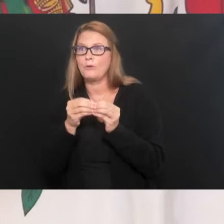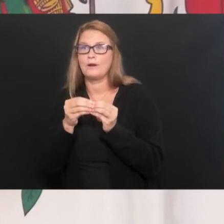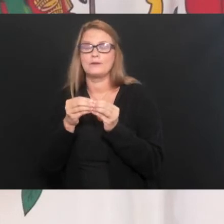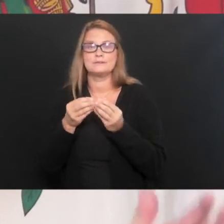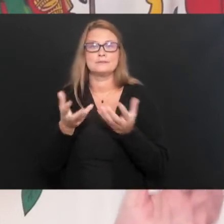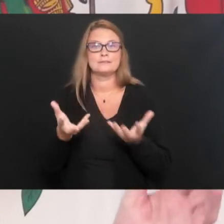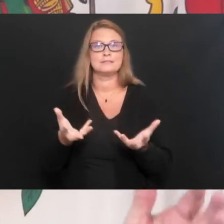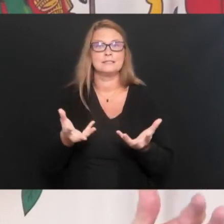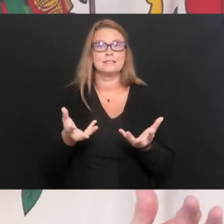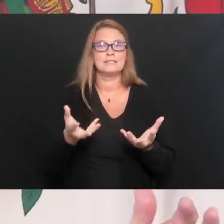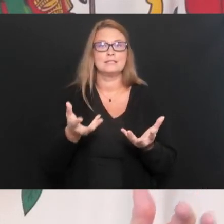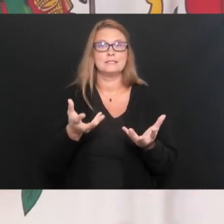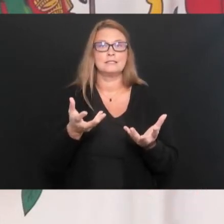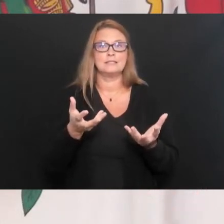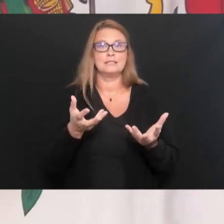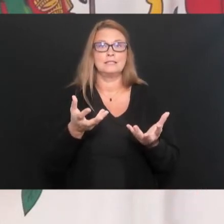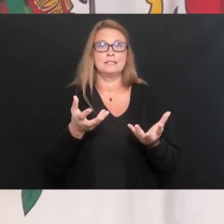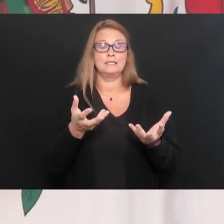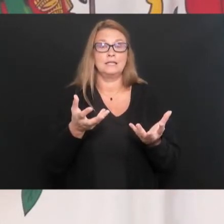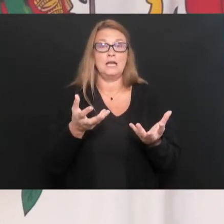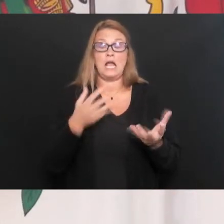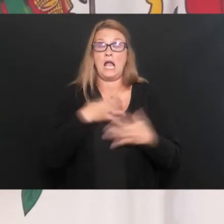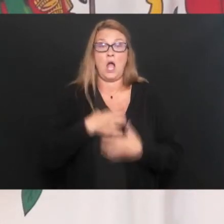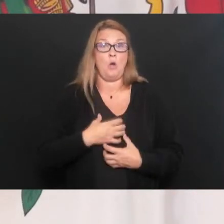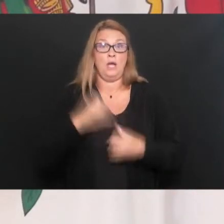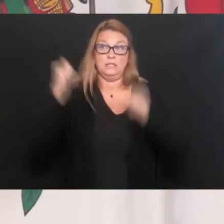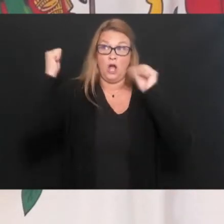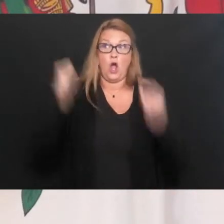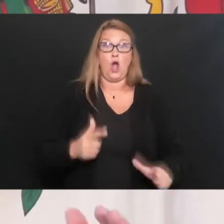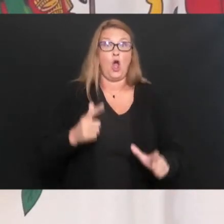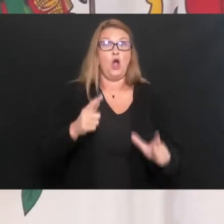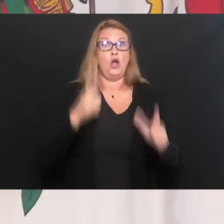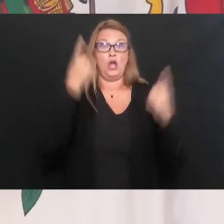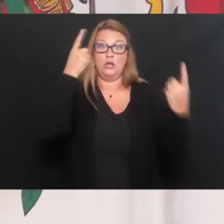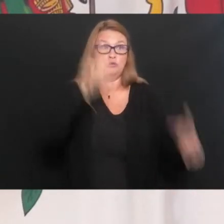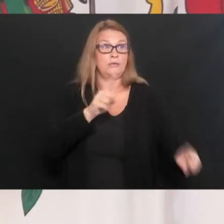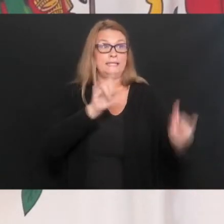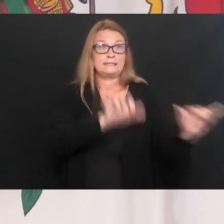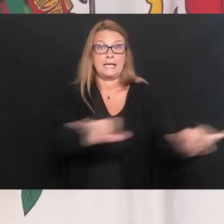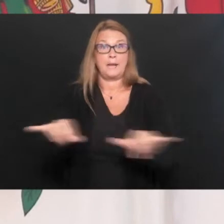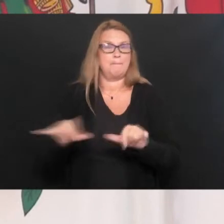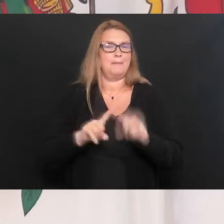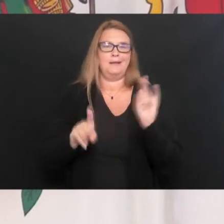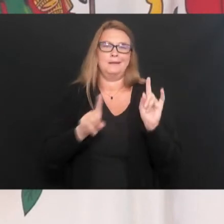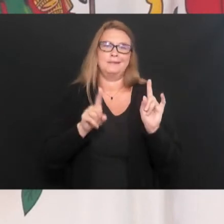Now we wish it was a landslide more. But every day we get more.